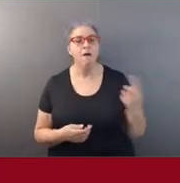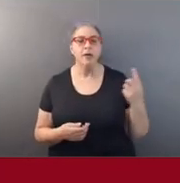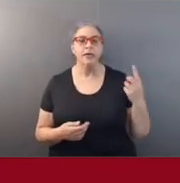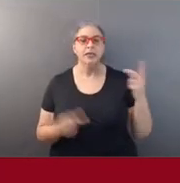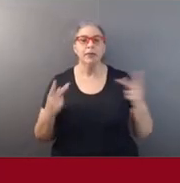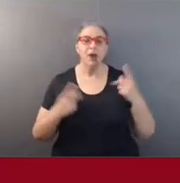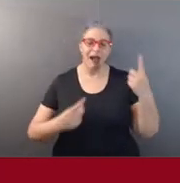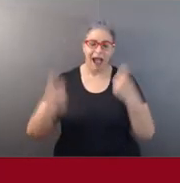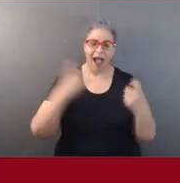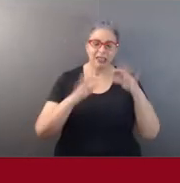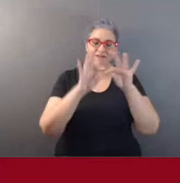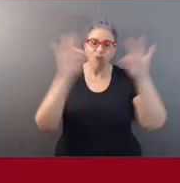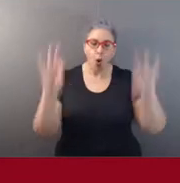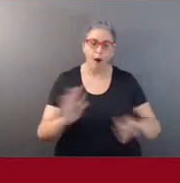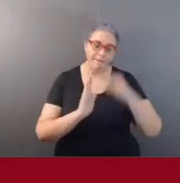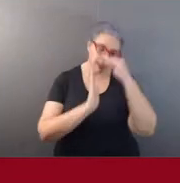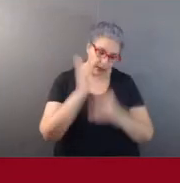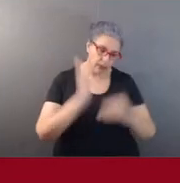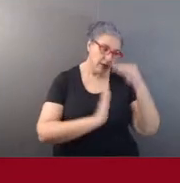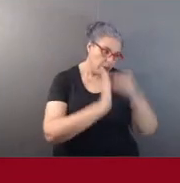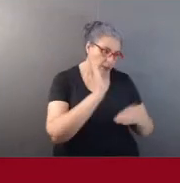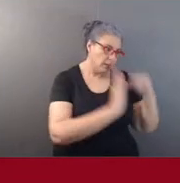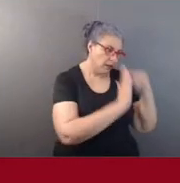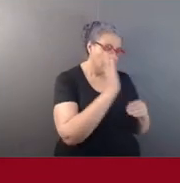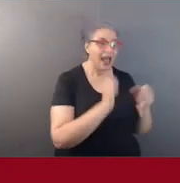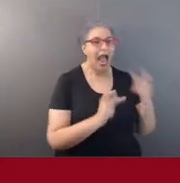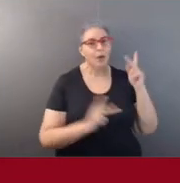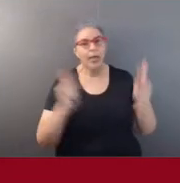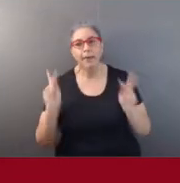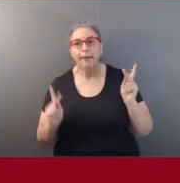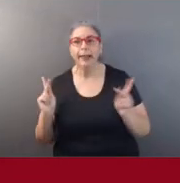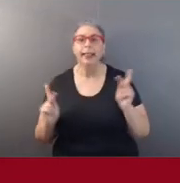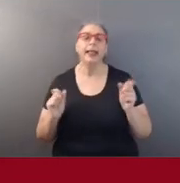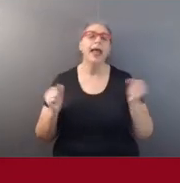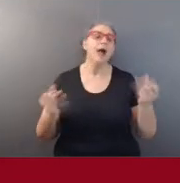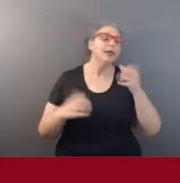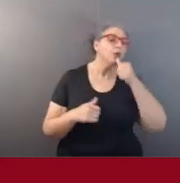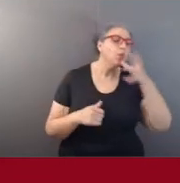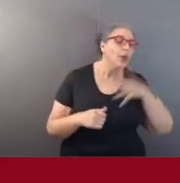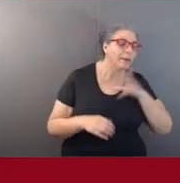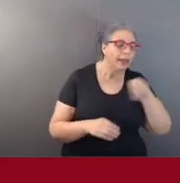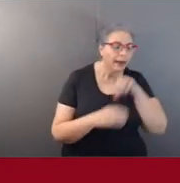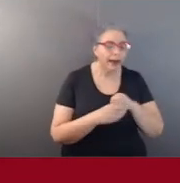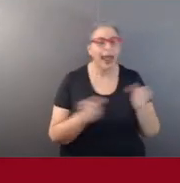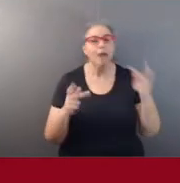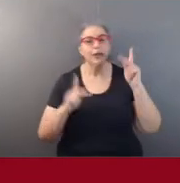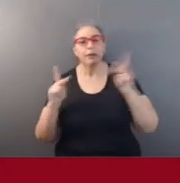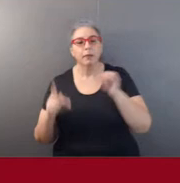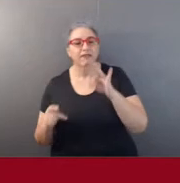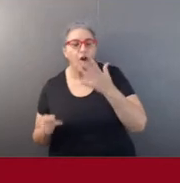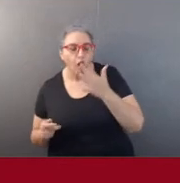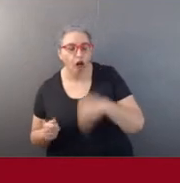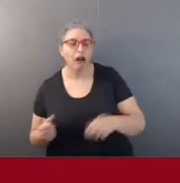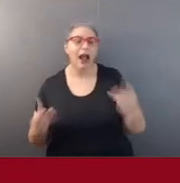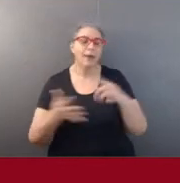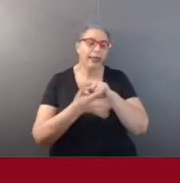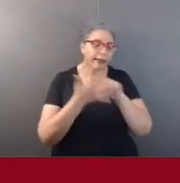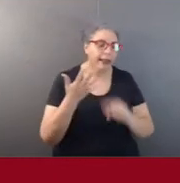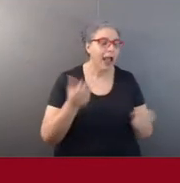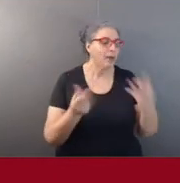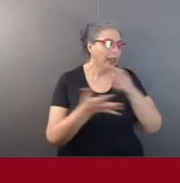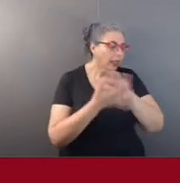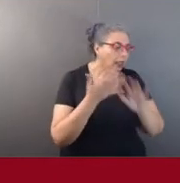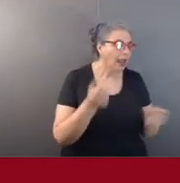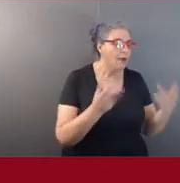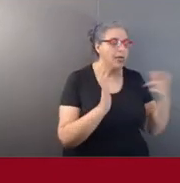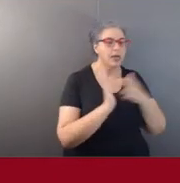to fill out forms of, you know, how many people, how many women did you have? How many people of color did you have, you know, in different